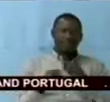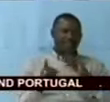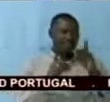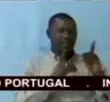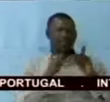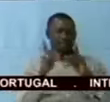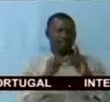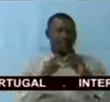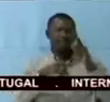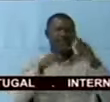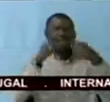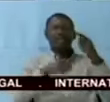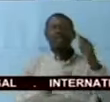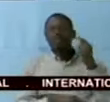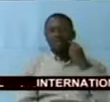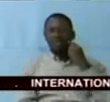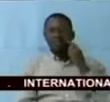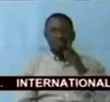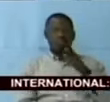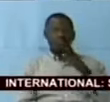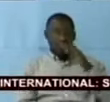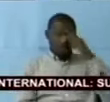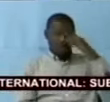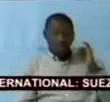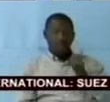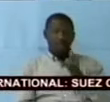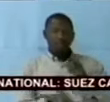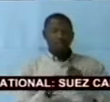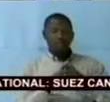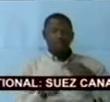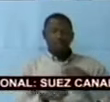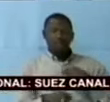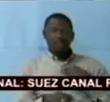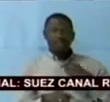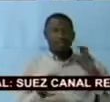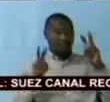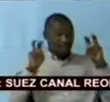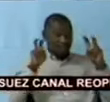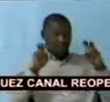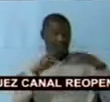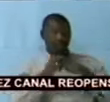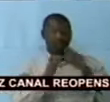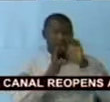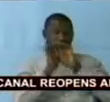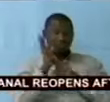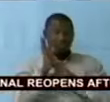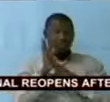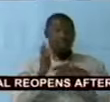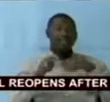But you agree with me that the test of constitutionality is the Constitution itself.